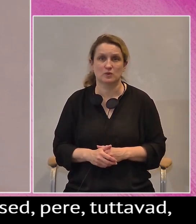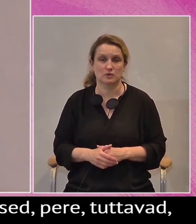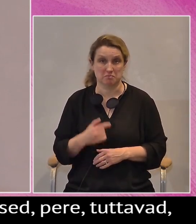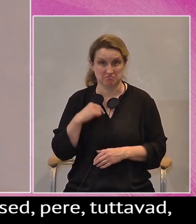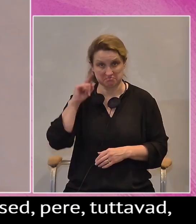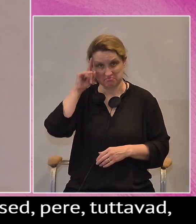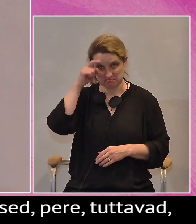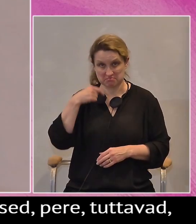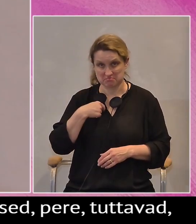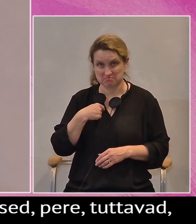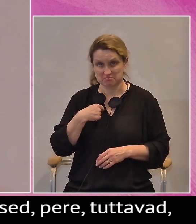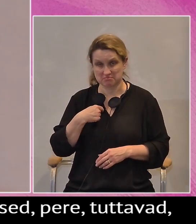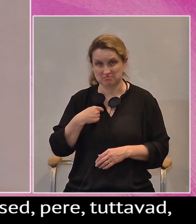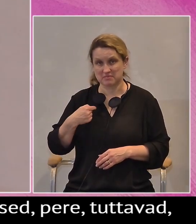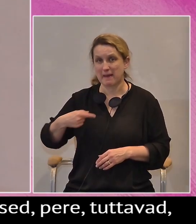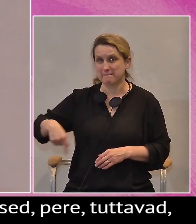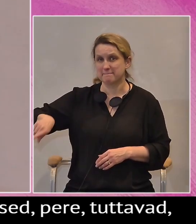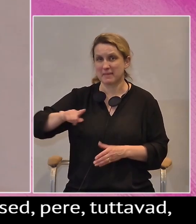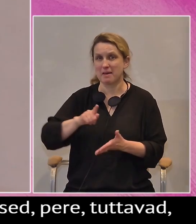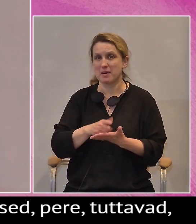not adapt.